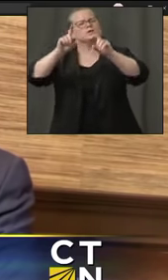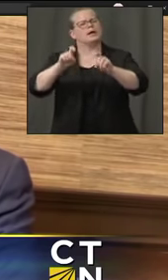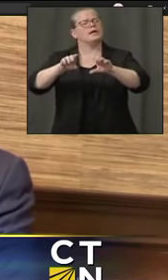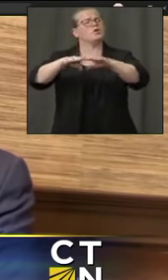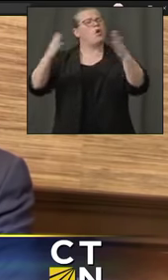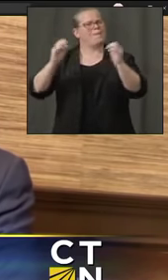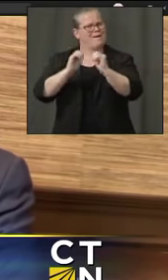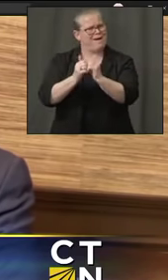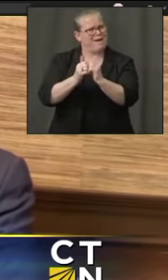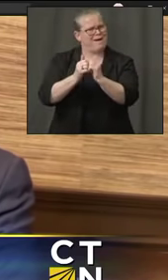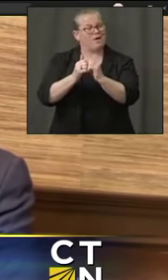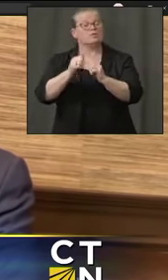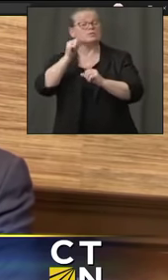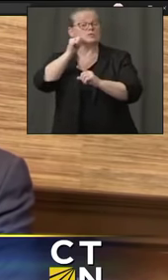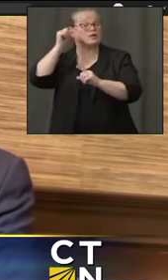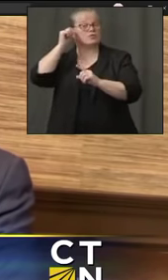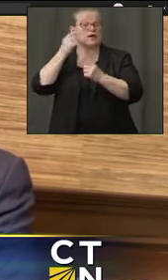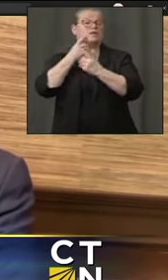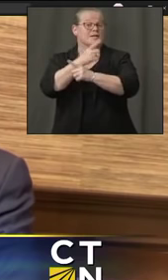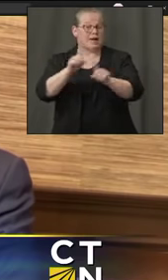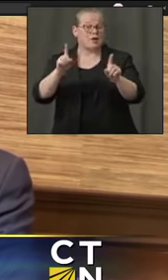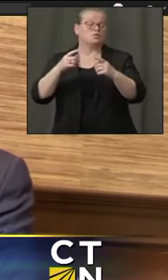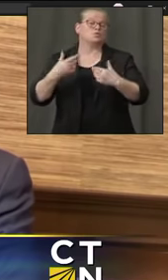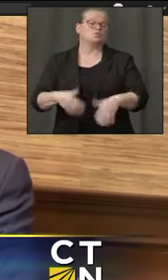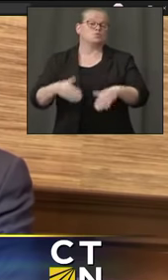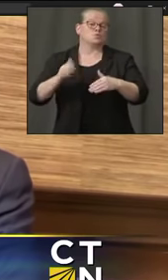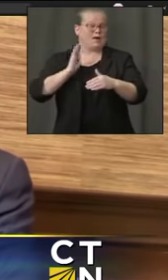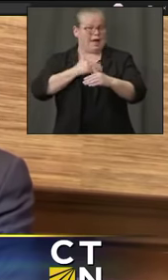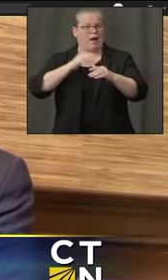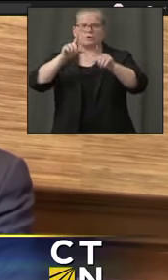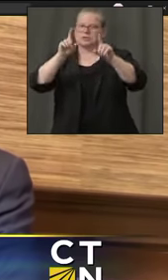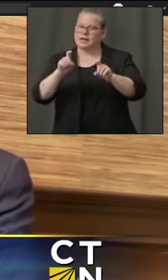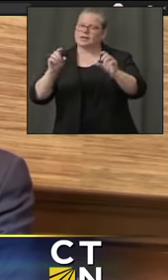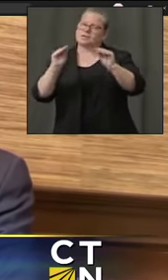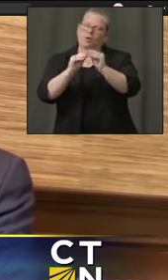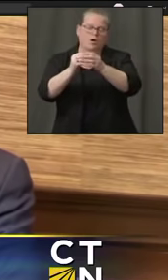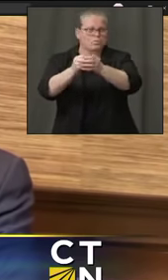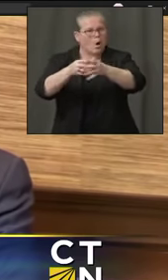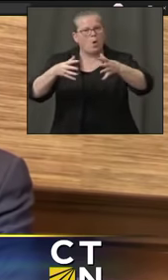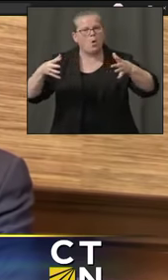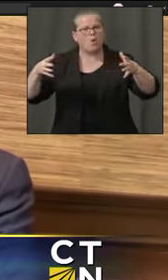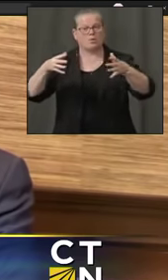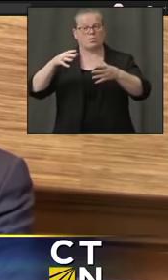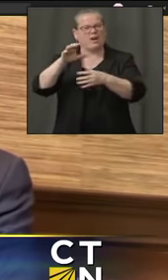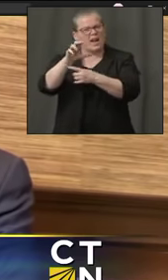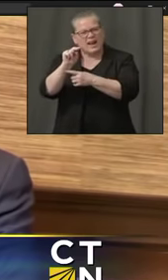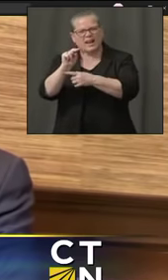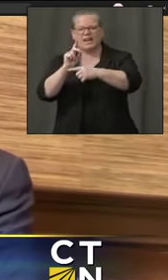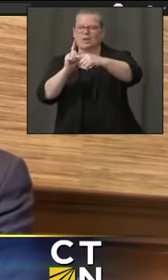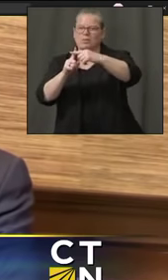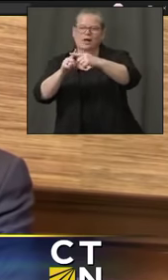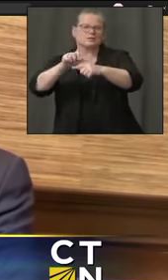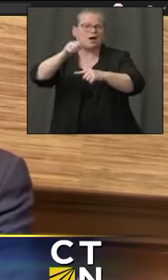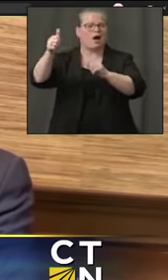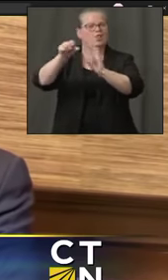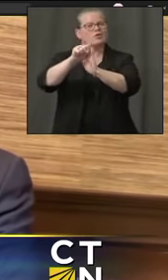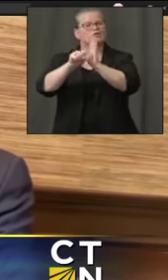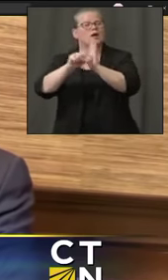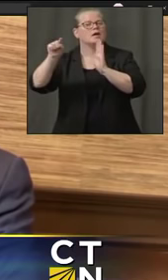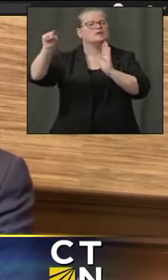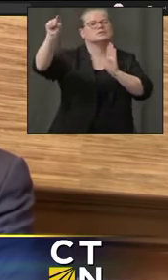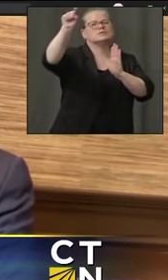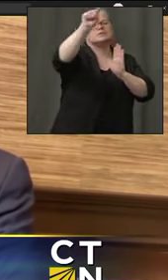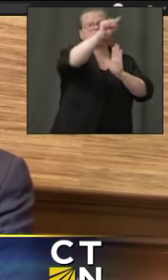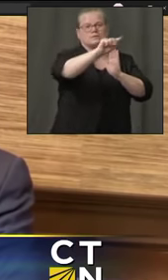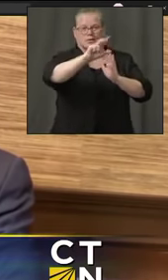made yesterday is significantly expanding our testing capabilities, not just in Connecticut, but across the country, with the goal